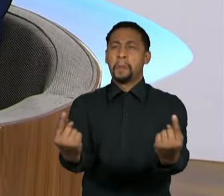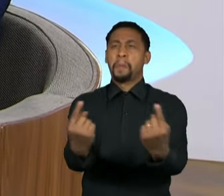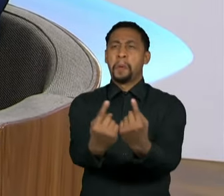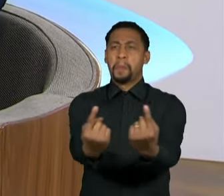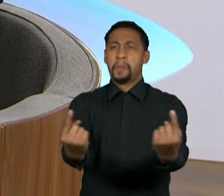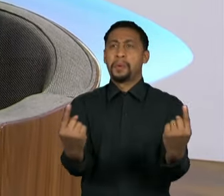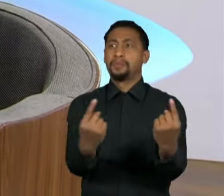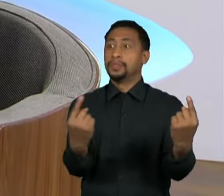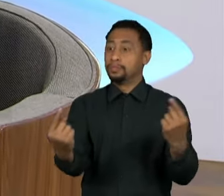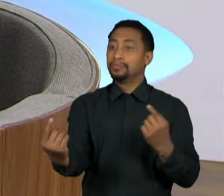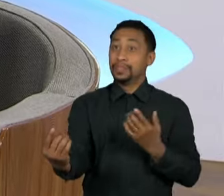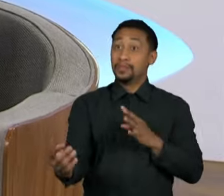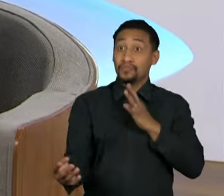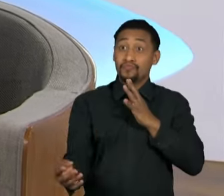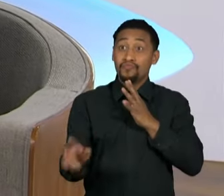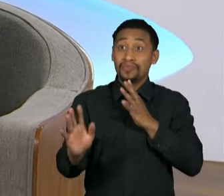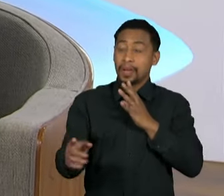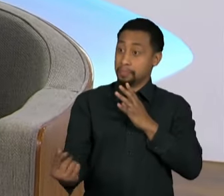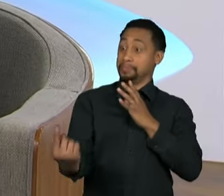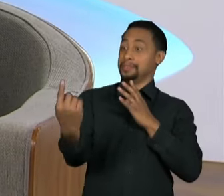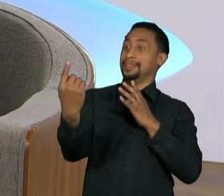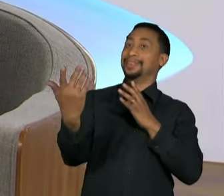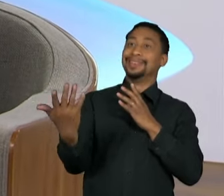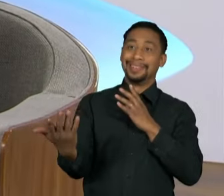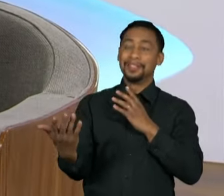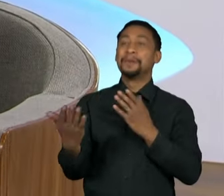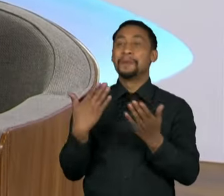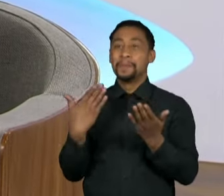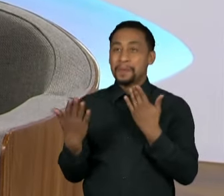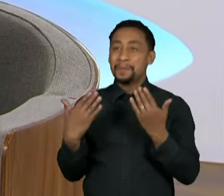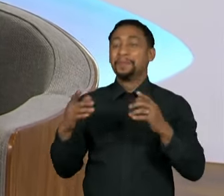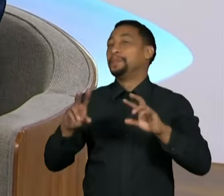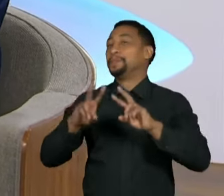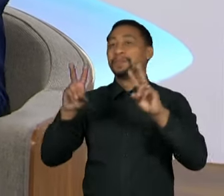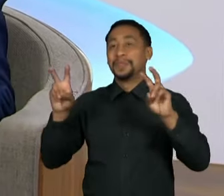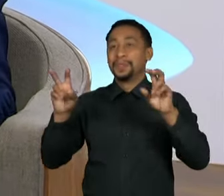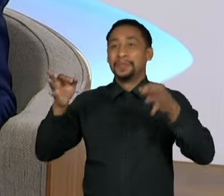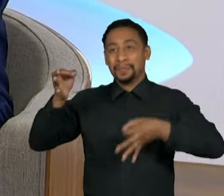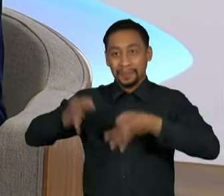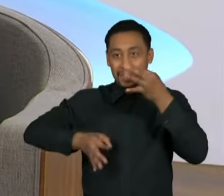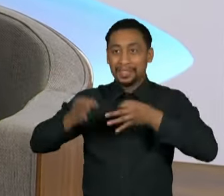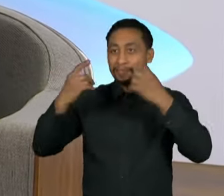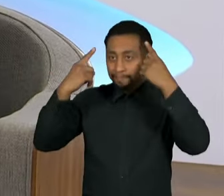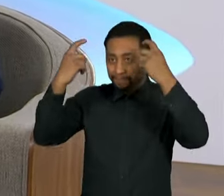ago when I joined him for a dialogue about justice and